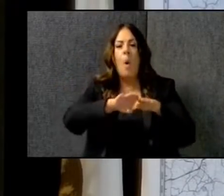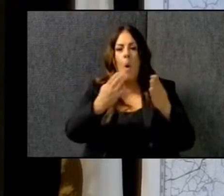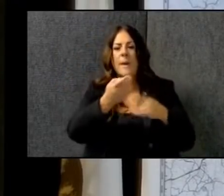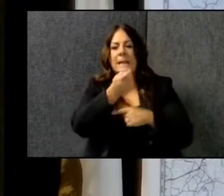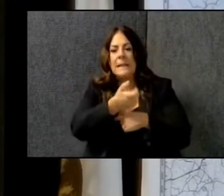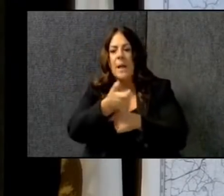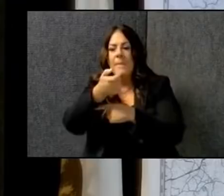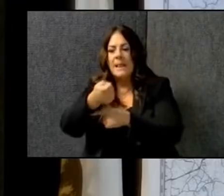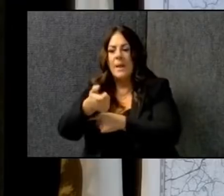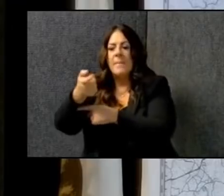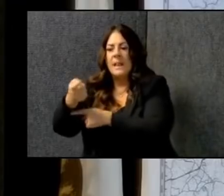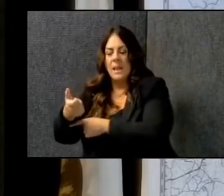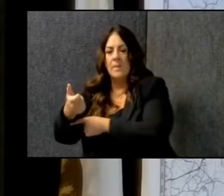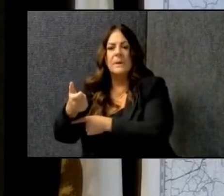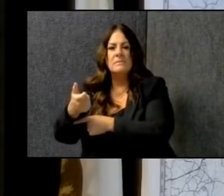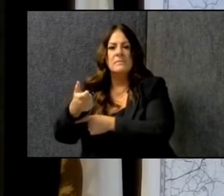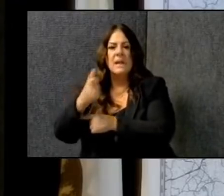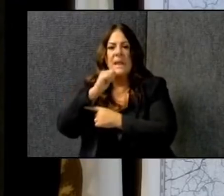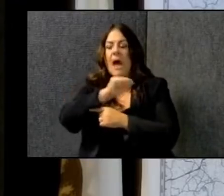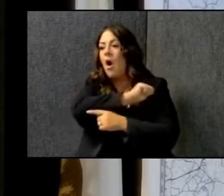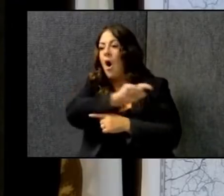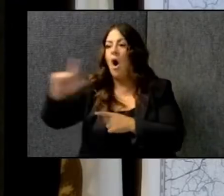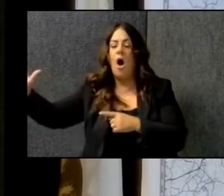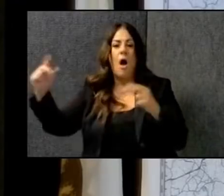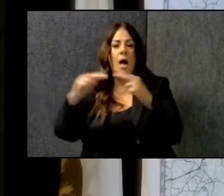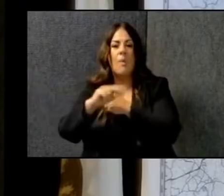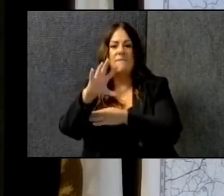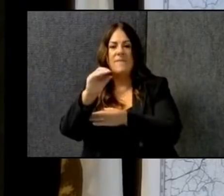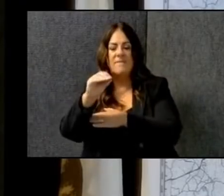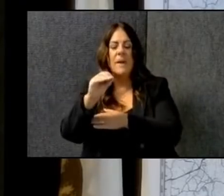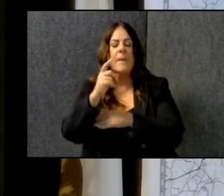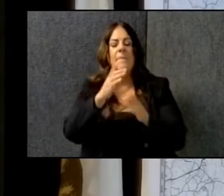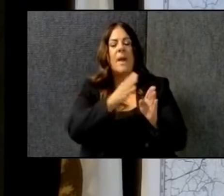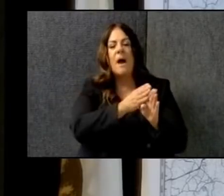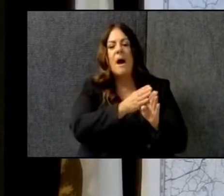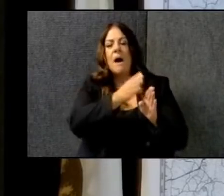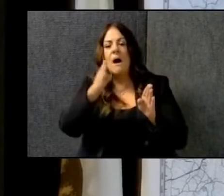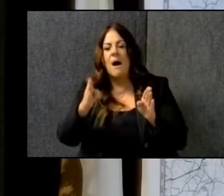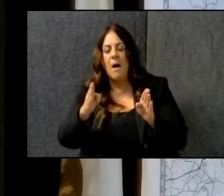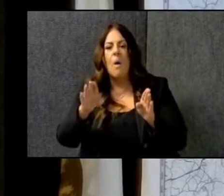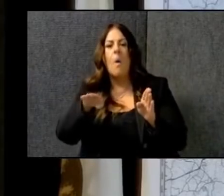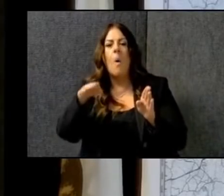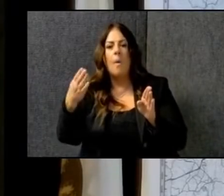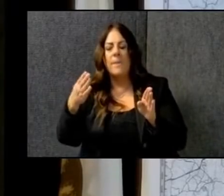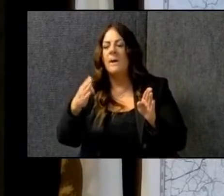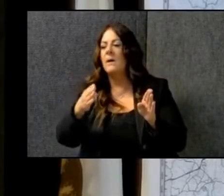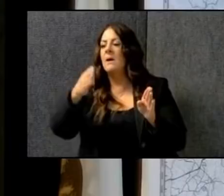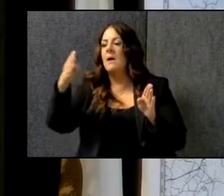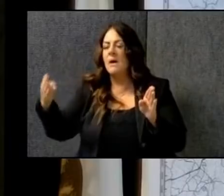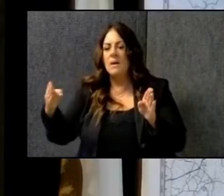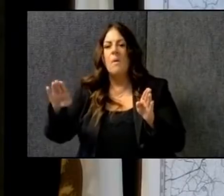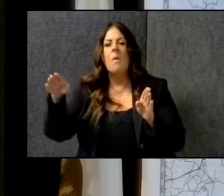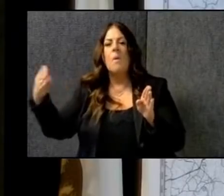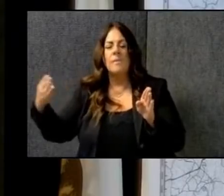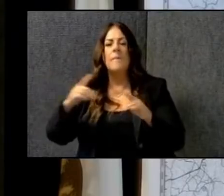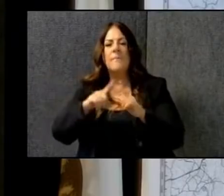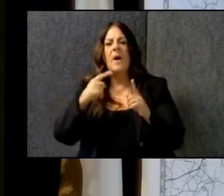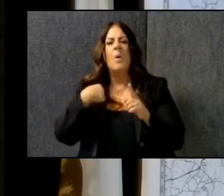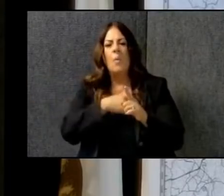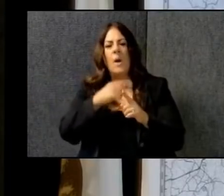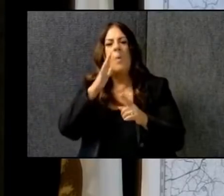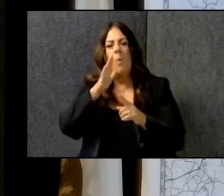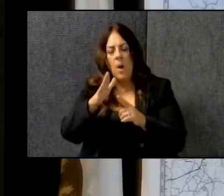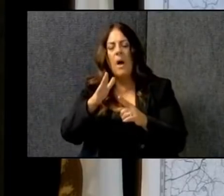that highway once sections are mitigated from those hazards, and we continue to cooperate